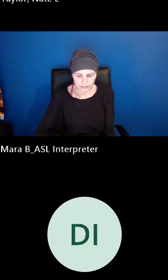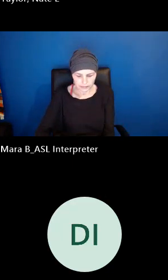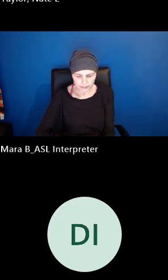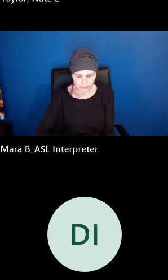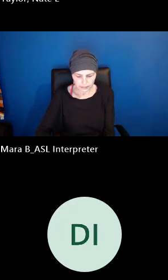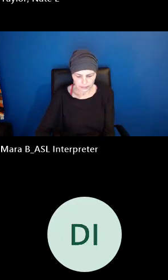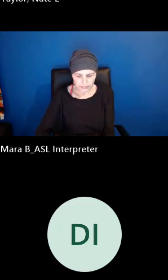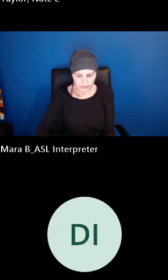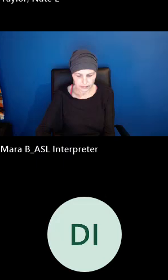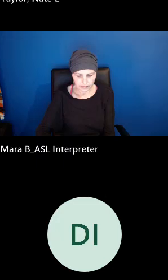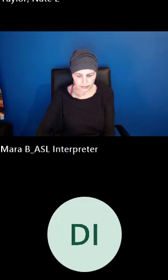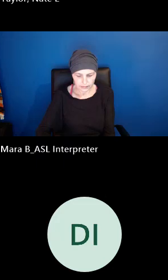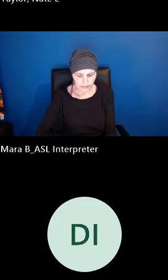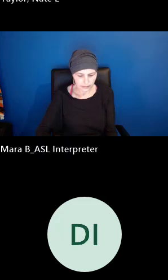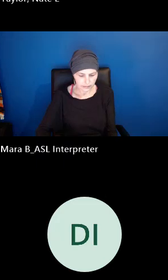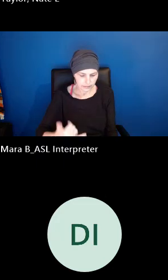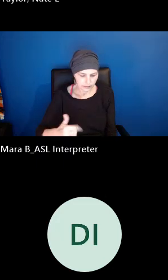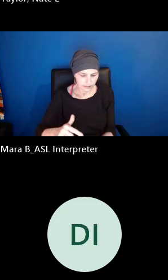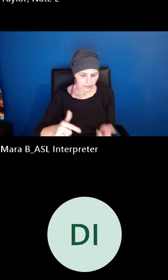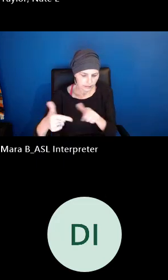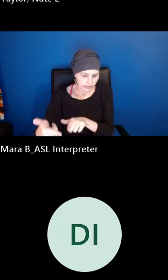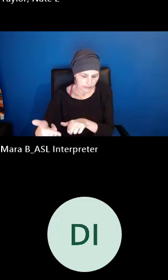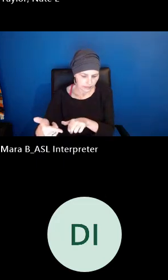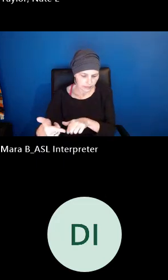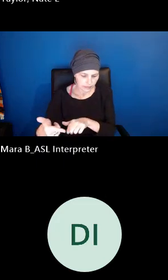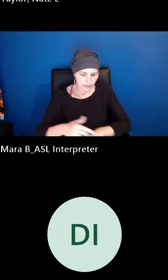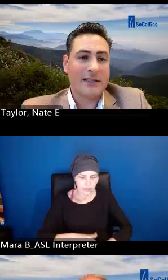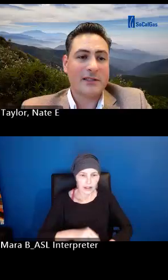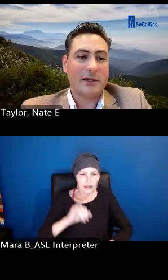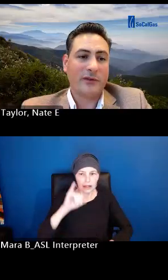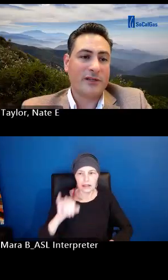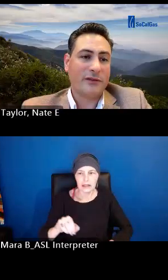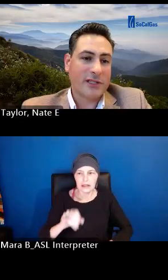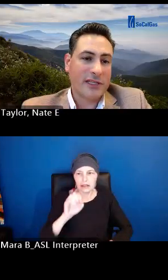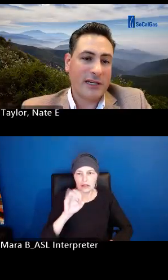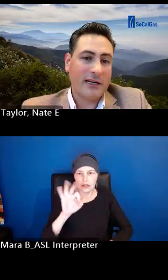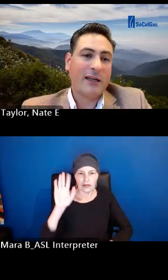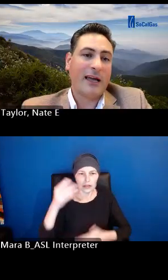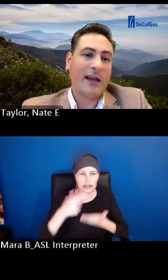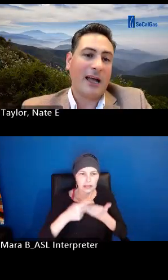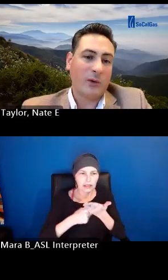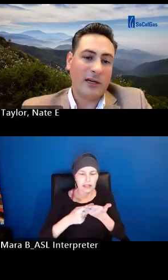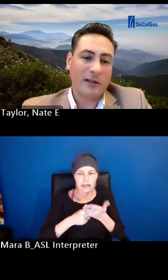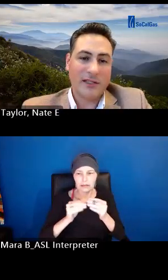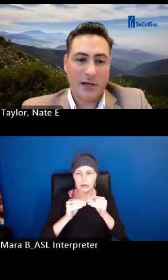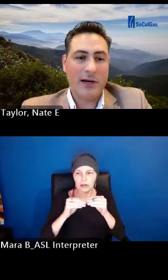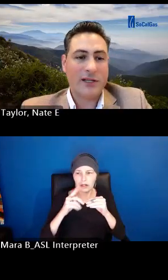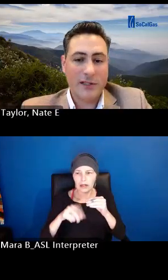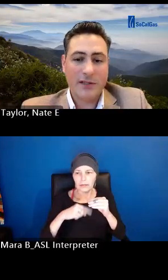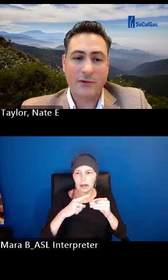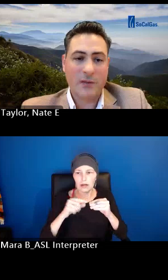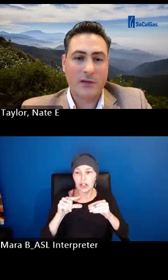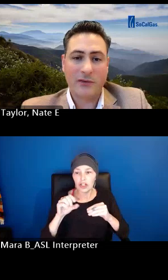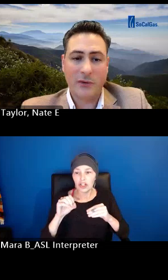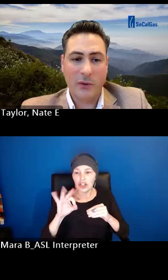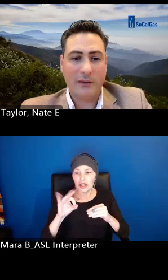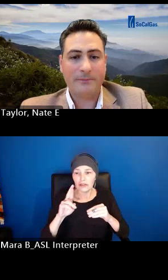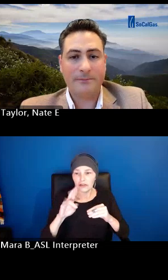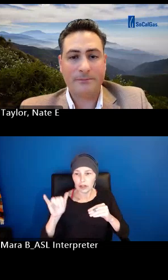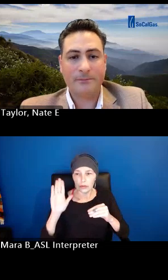From here, I'd like to pass the presentation over to Jeff Danker to discuss some of the diversity and equity considerations for